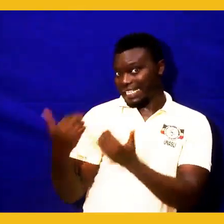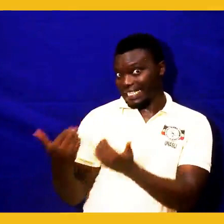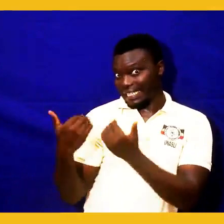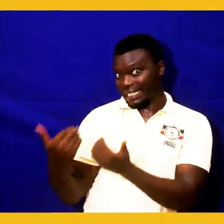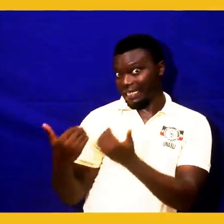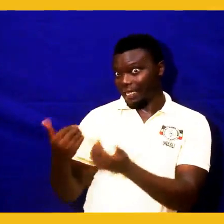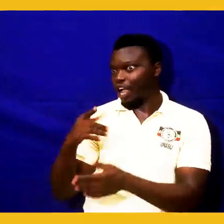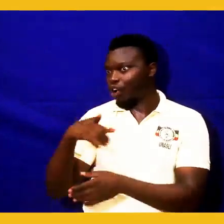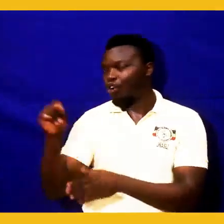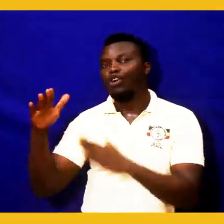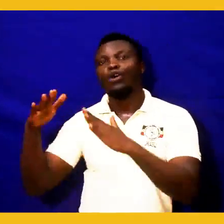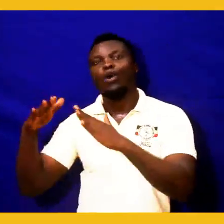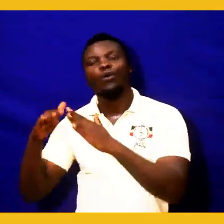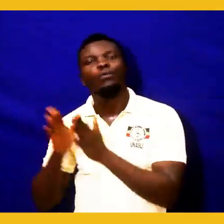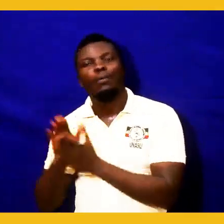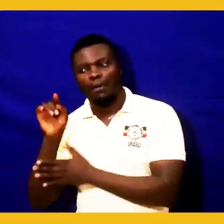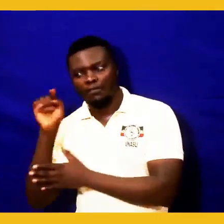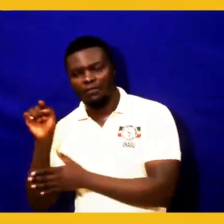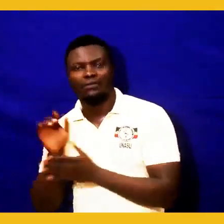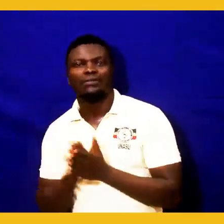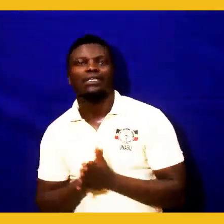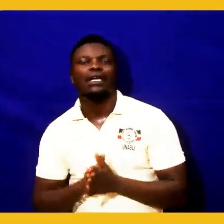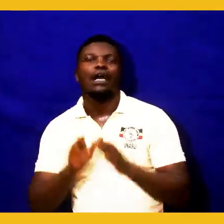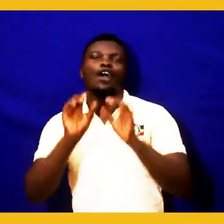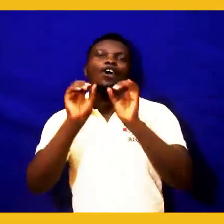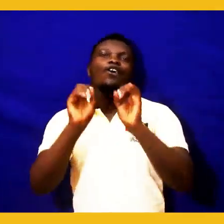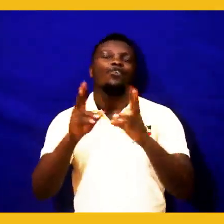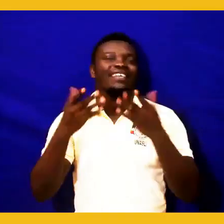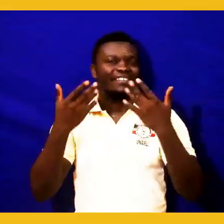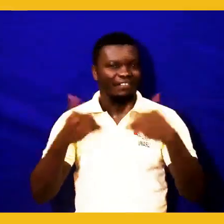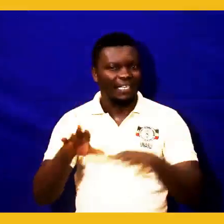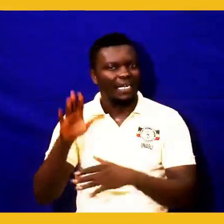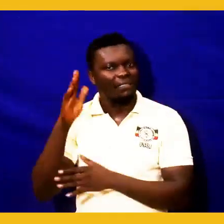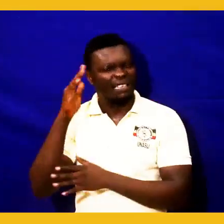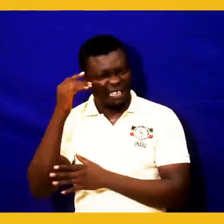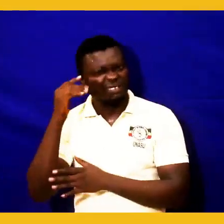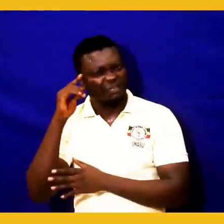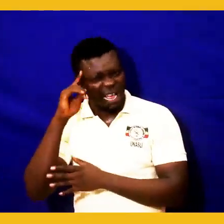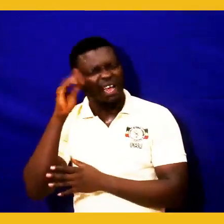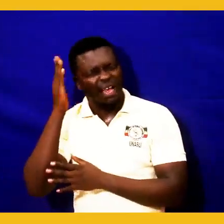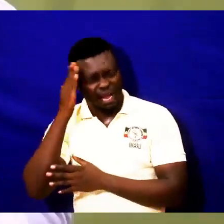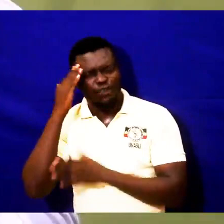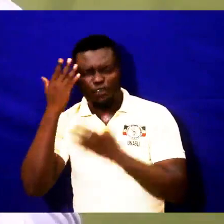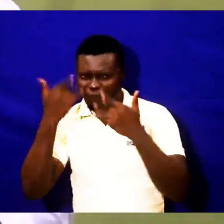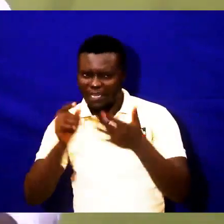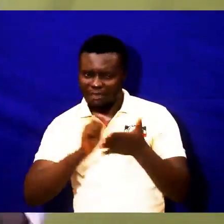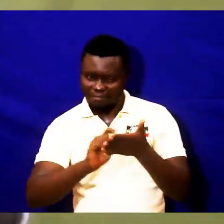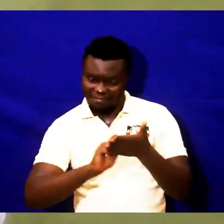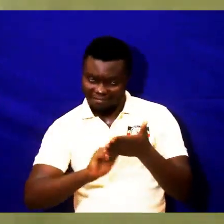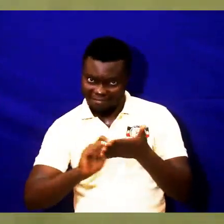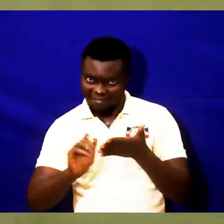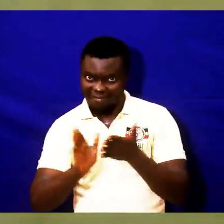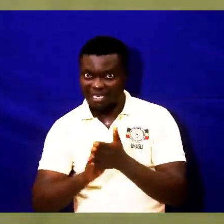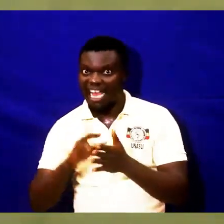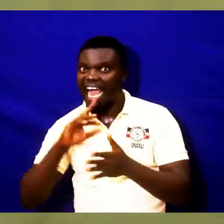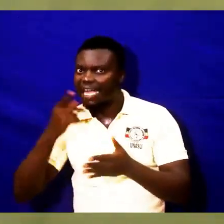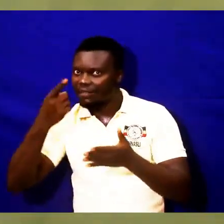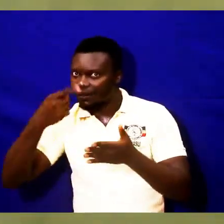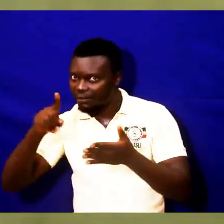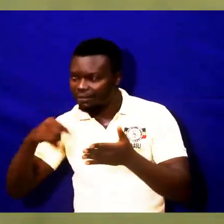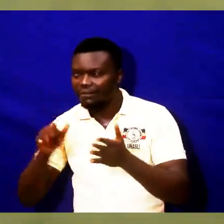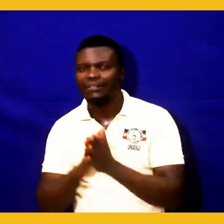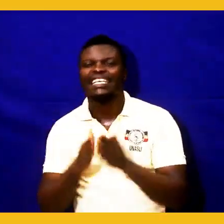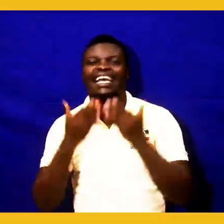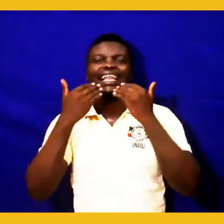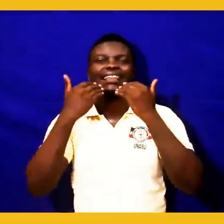So that is our exercise. And if you have been marking yourself and you've got all the answers right, then you are very